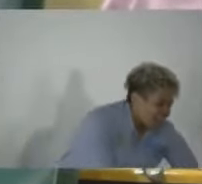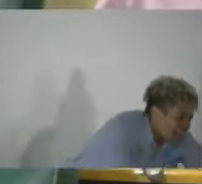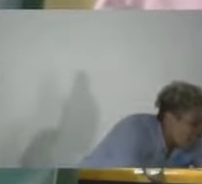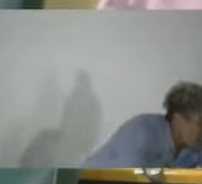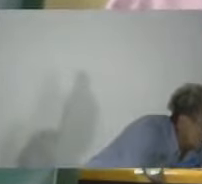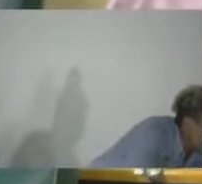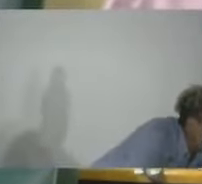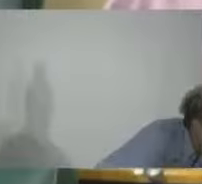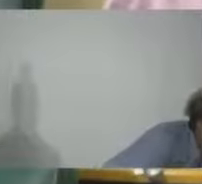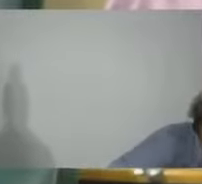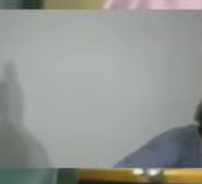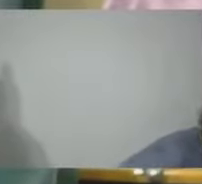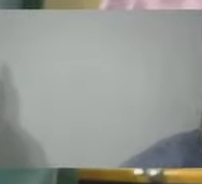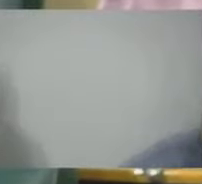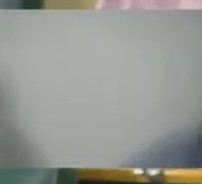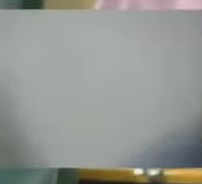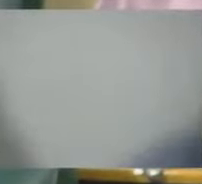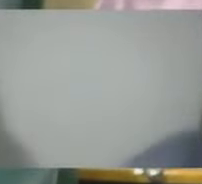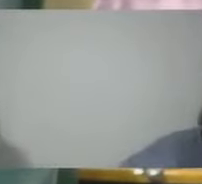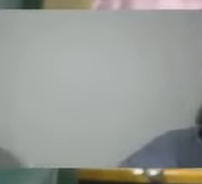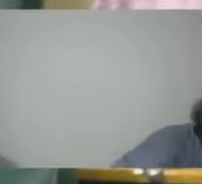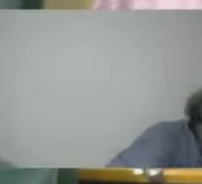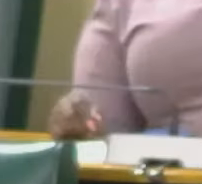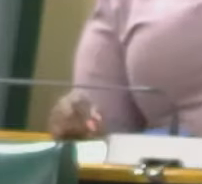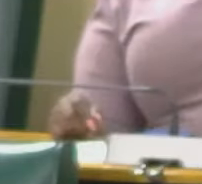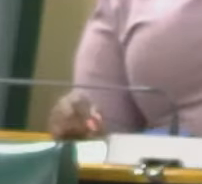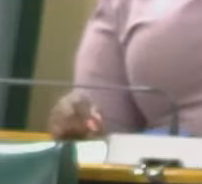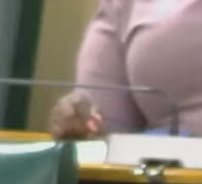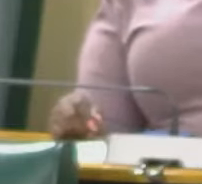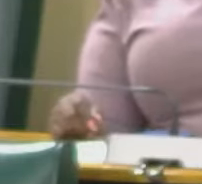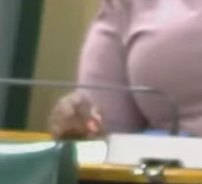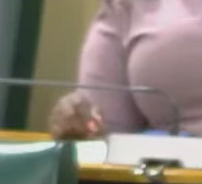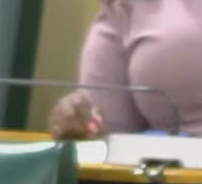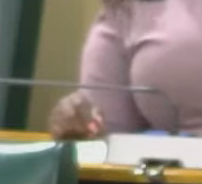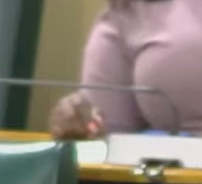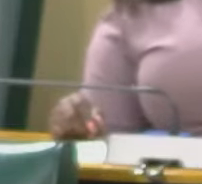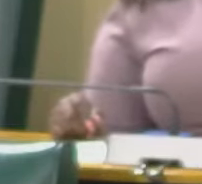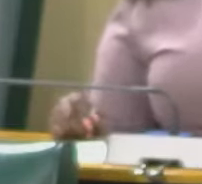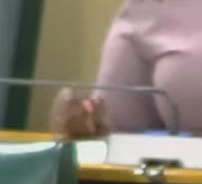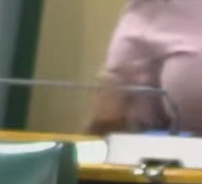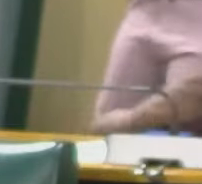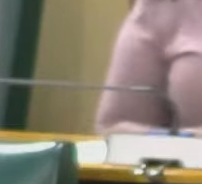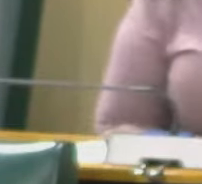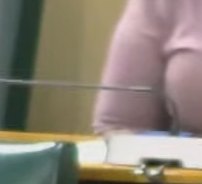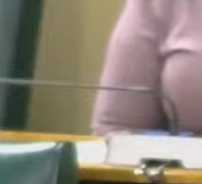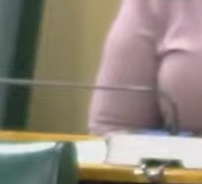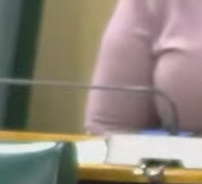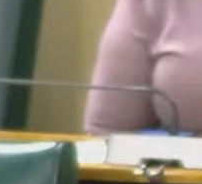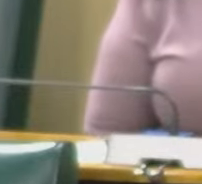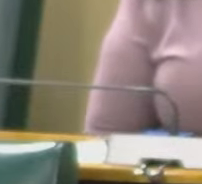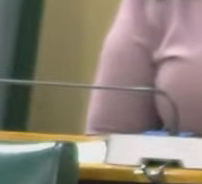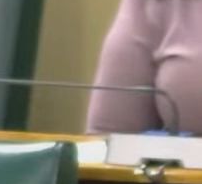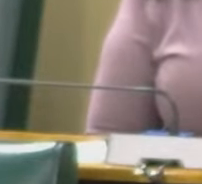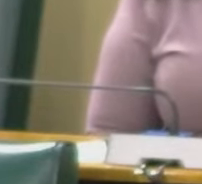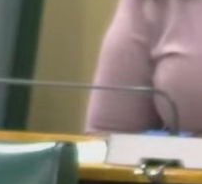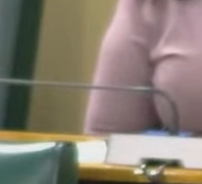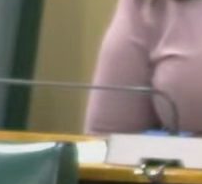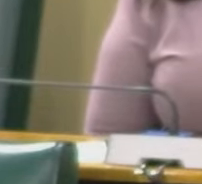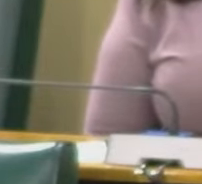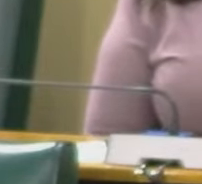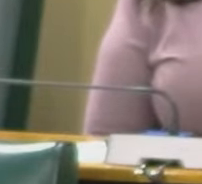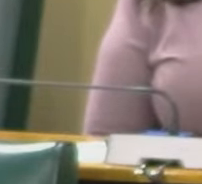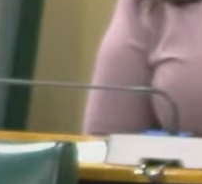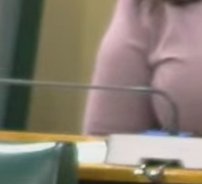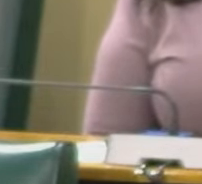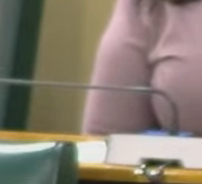cannot be trusted. This, Madam Speaker, is a problem. It's a problem for Jamaica. And you know